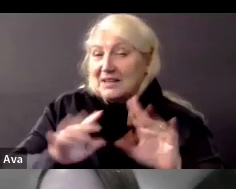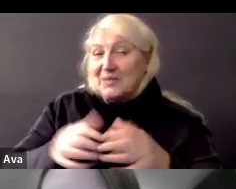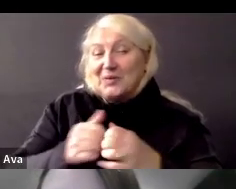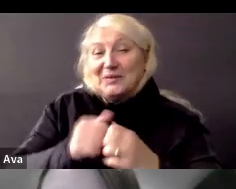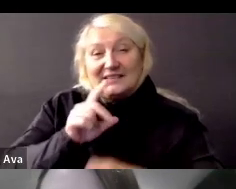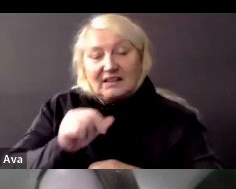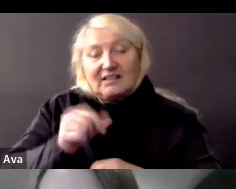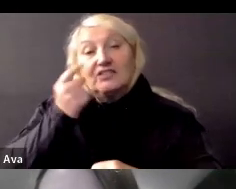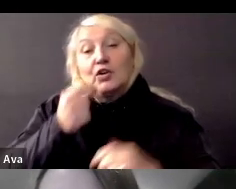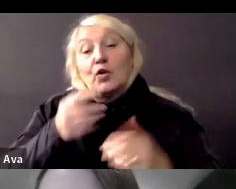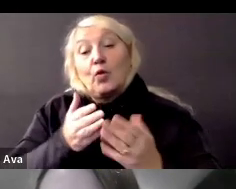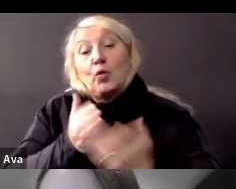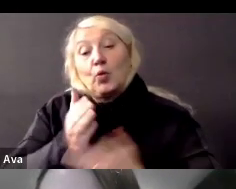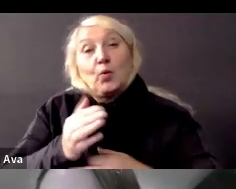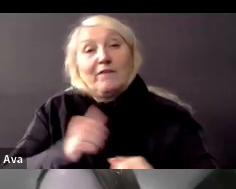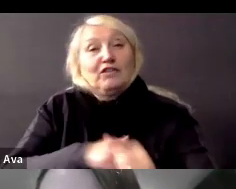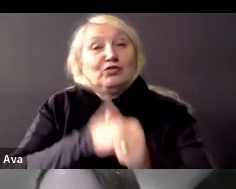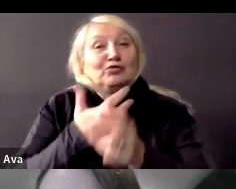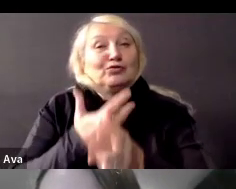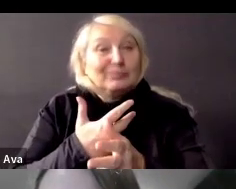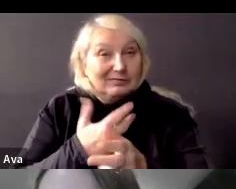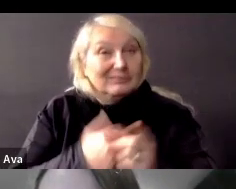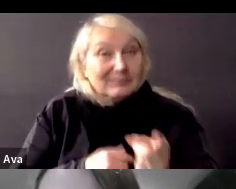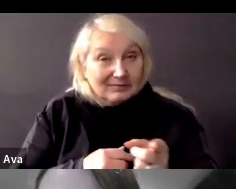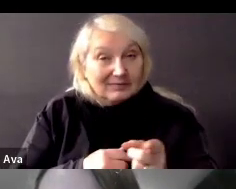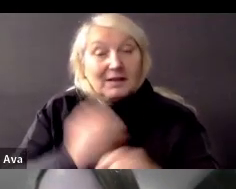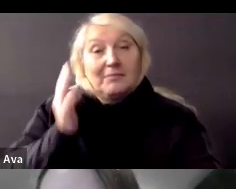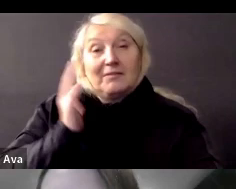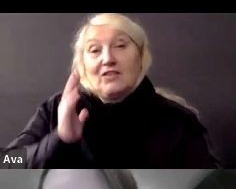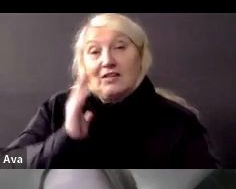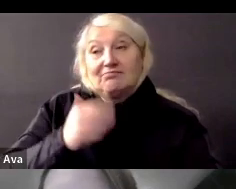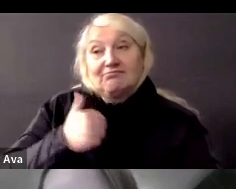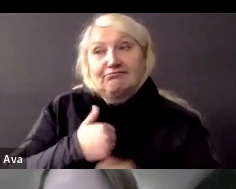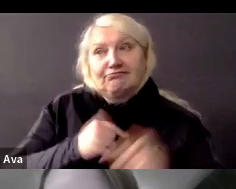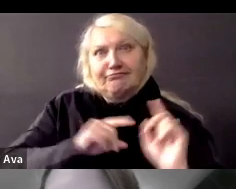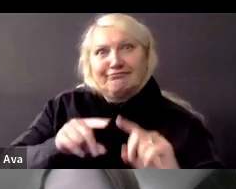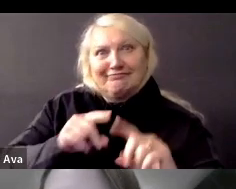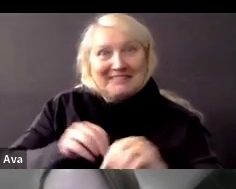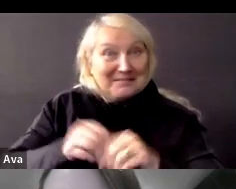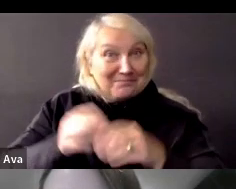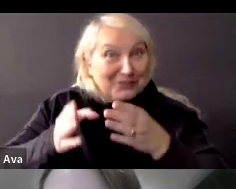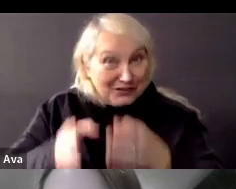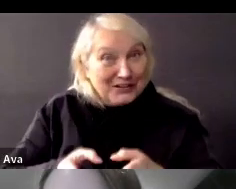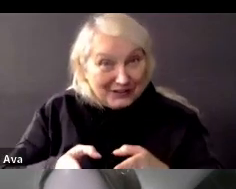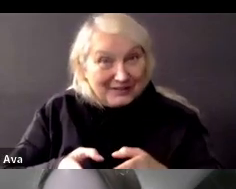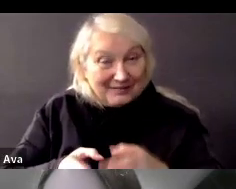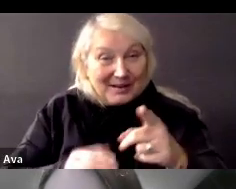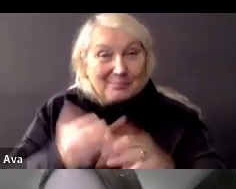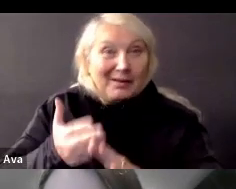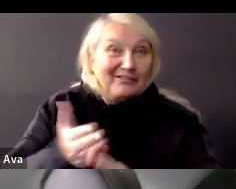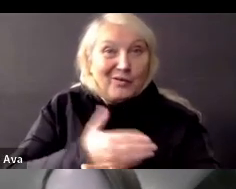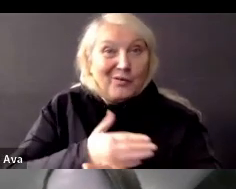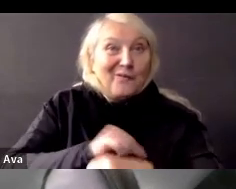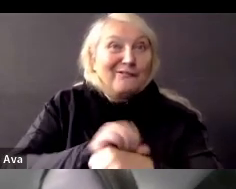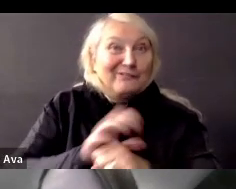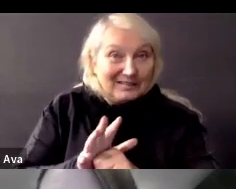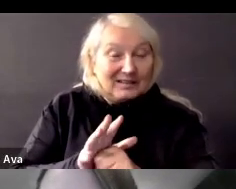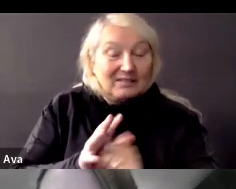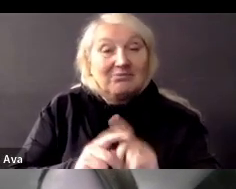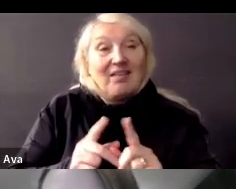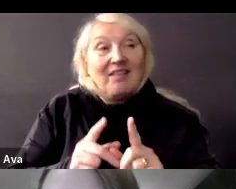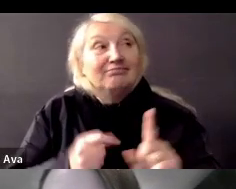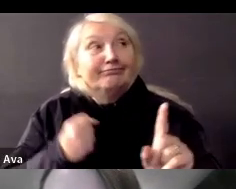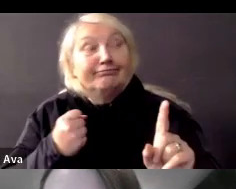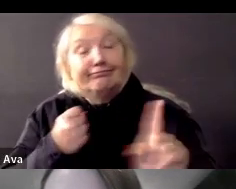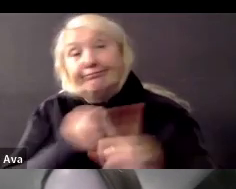virtually because I was doing that in person before the pandemic. But when the